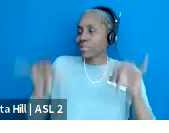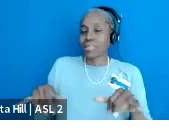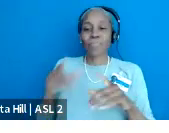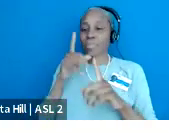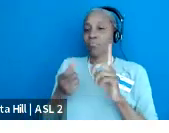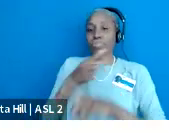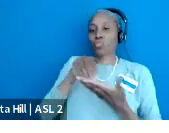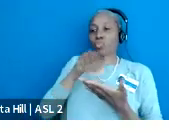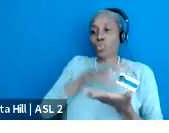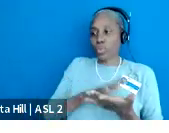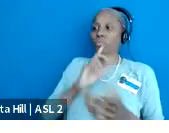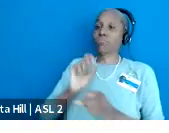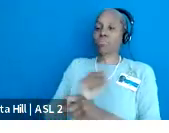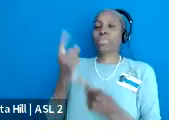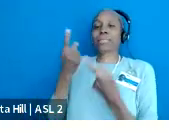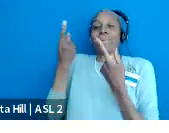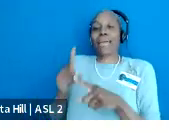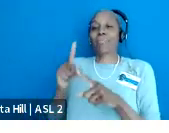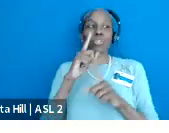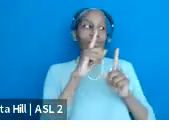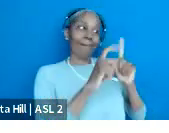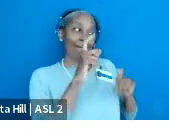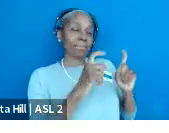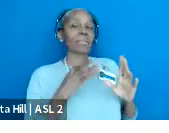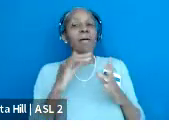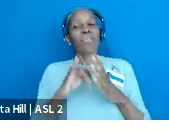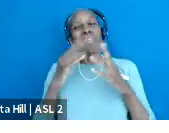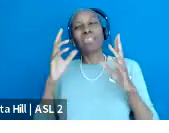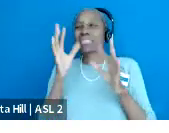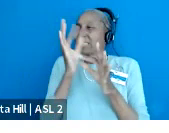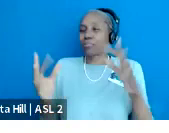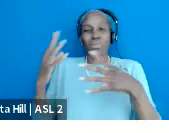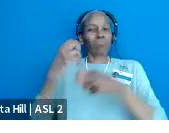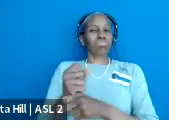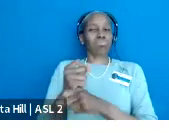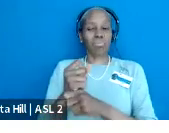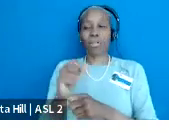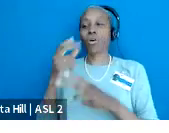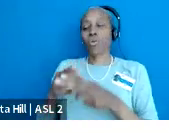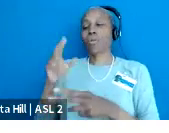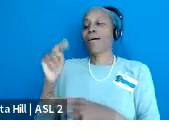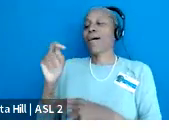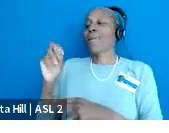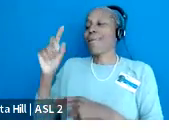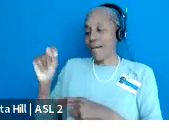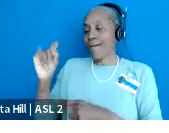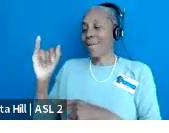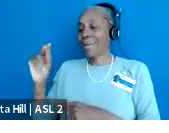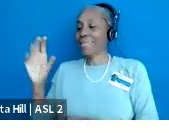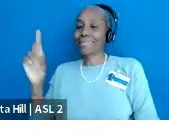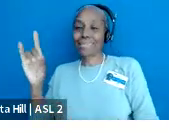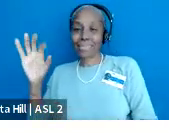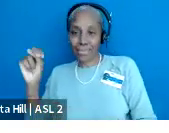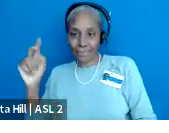not reporting an incident of something happening, but more asking questions. So that's kind of, I guess, the simplest way to describe it. And the other thing I would just mention, Davin, with respect